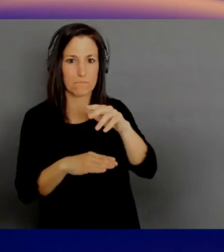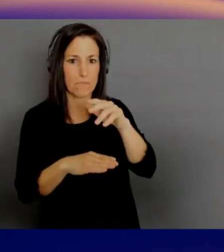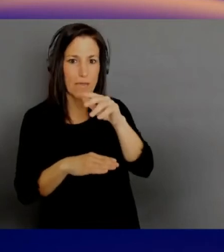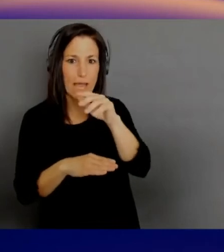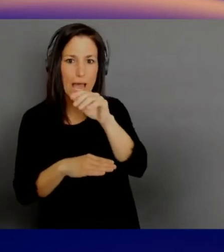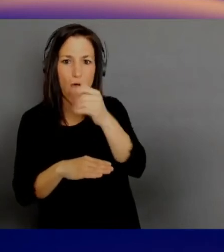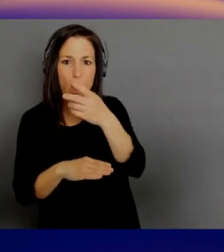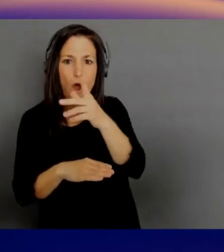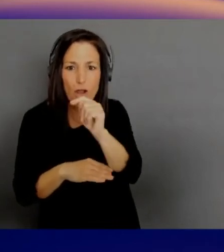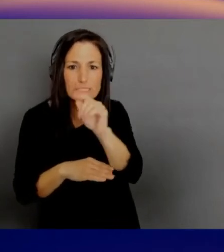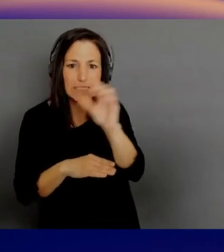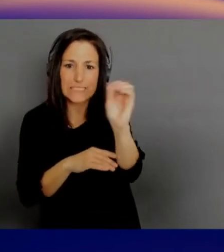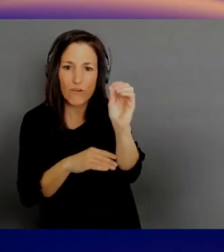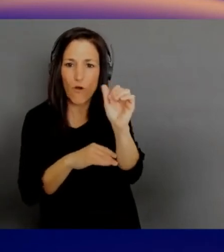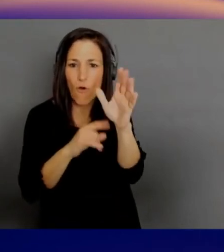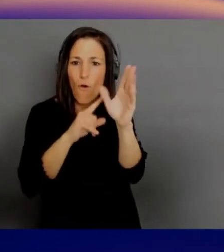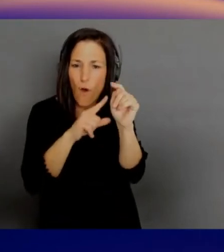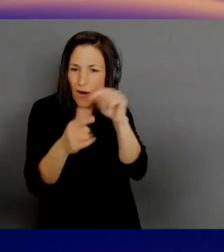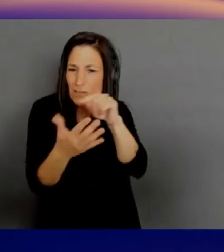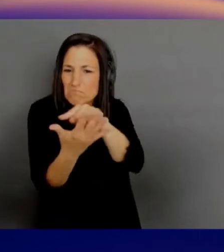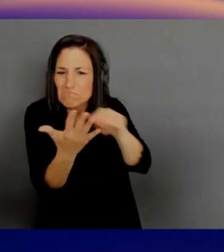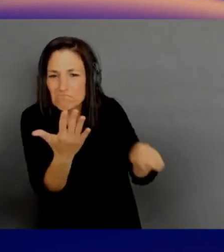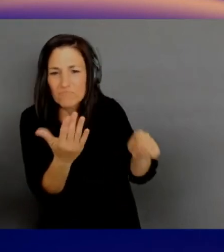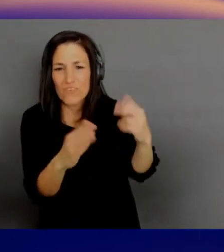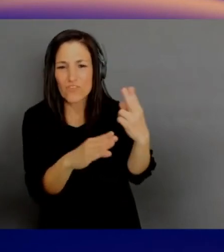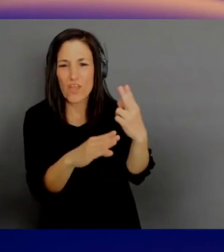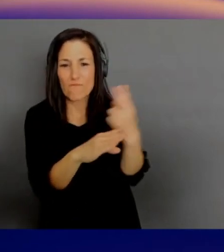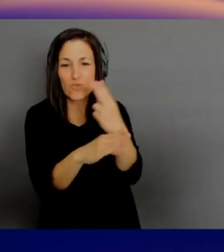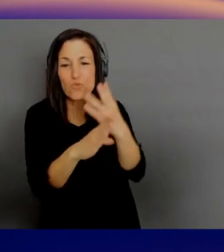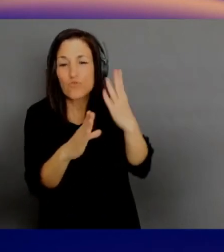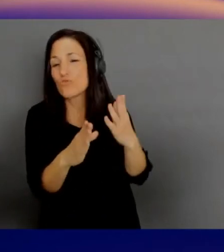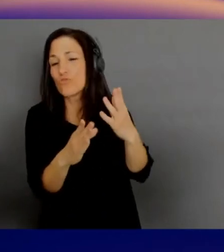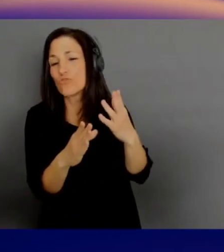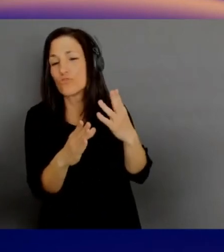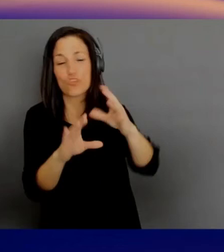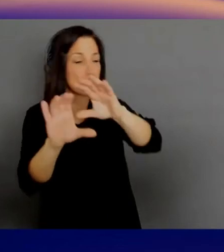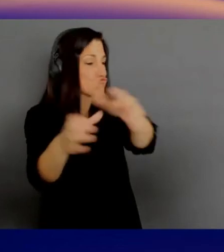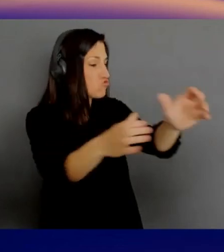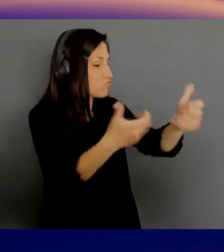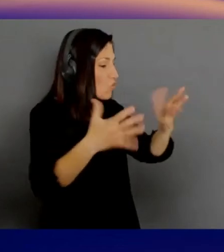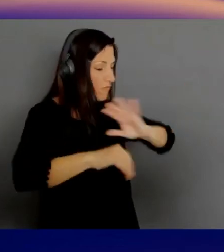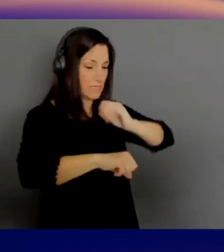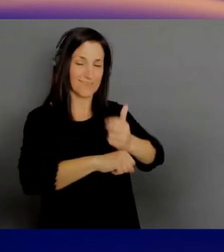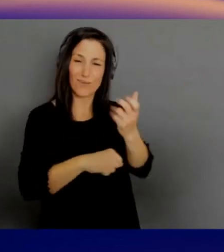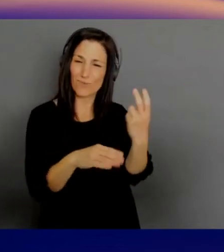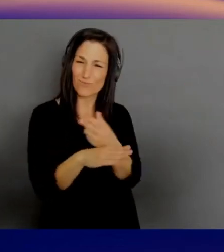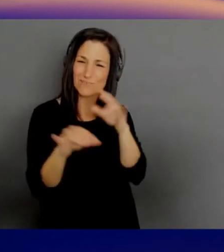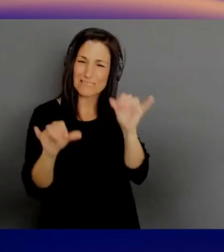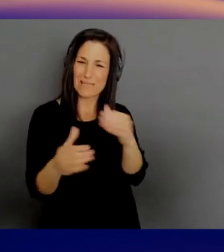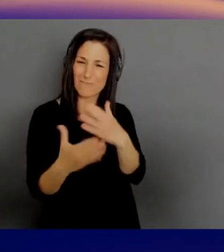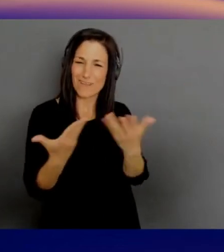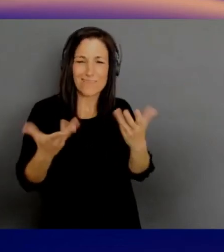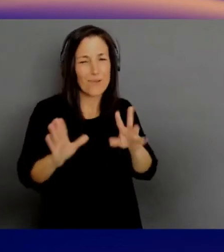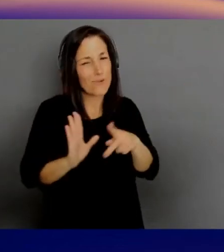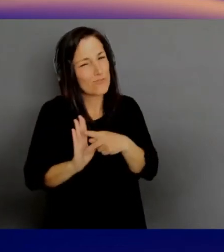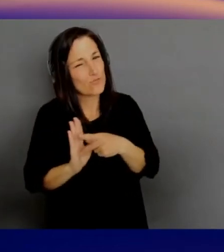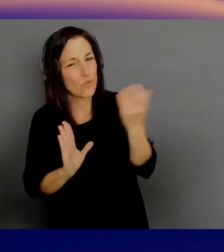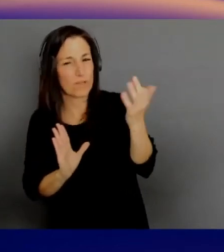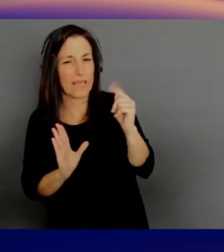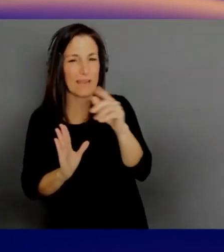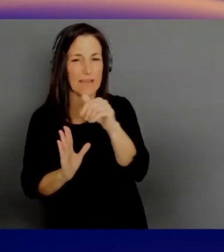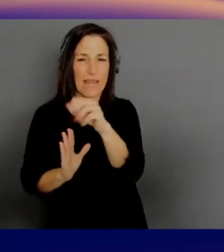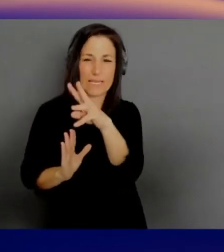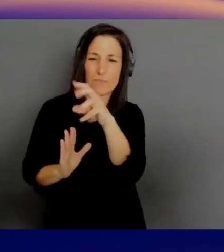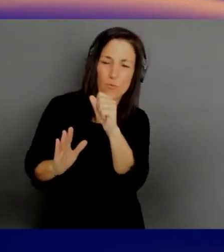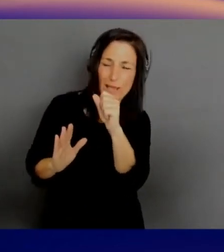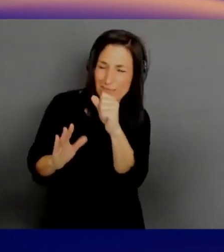They have already usernames are there, groups are there, and they want to use the same thing. They don't want to duplicate again, use AWS Cognito or anything Have a